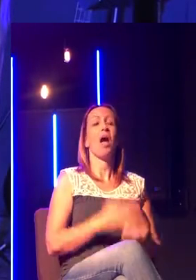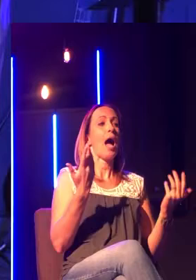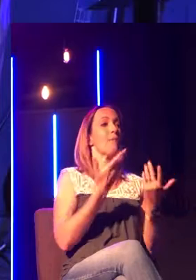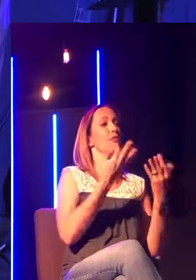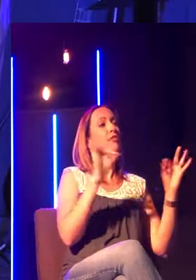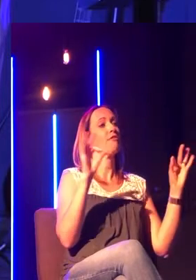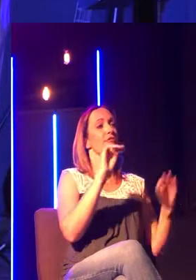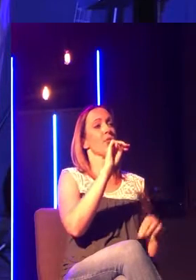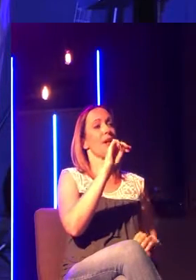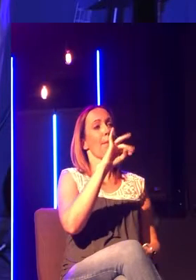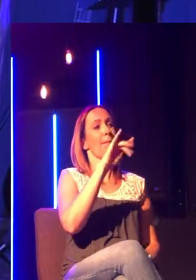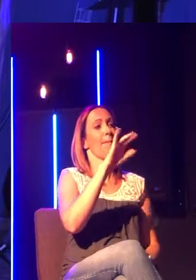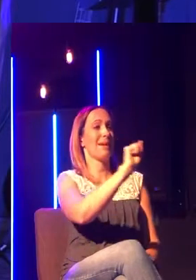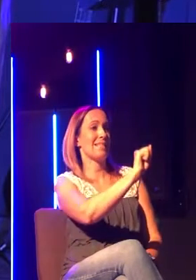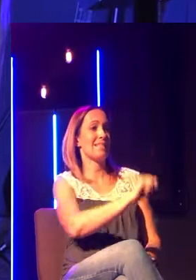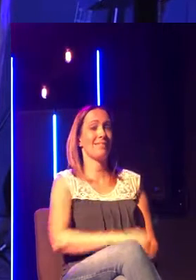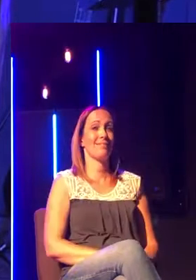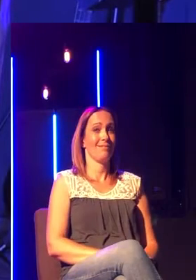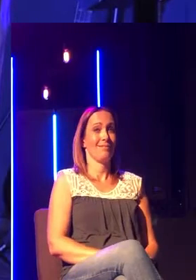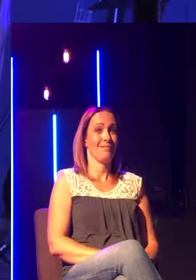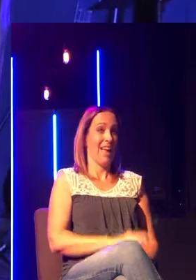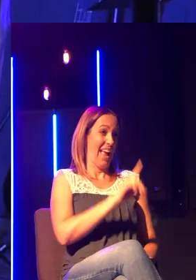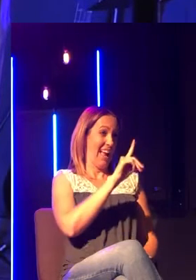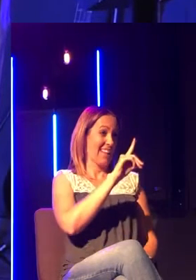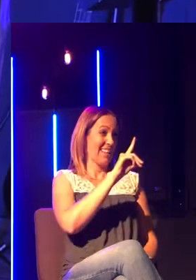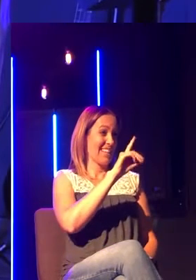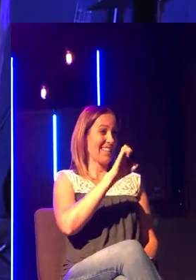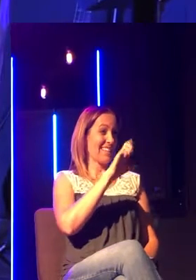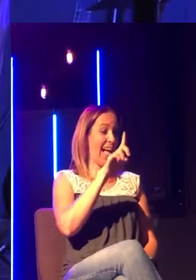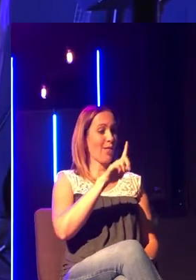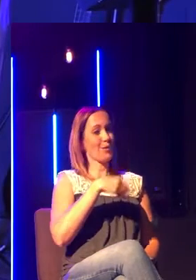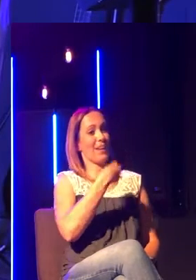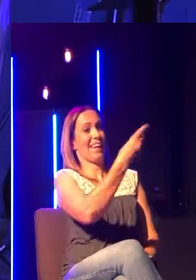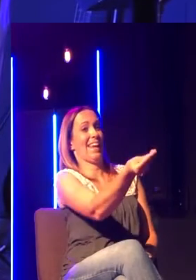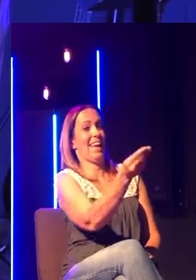mints. I'm not even going to go get them. I'm going to have Dell bring me the mints.